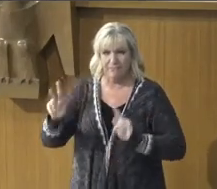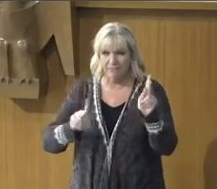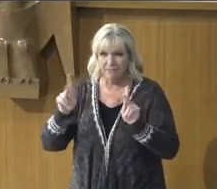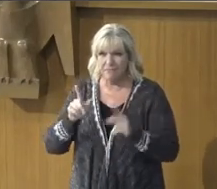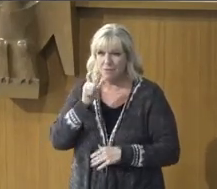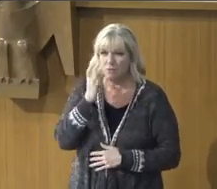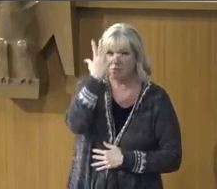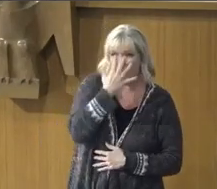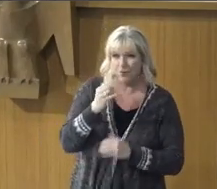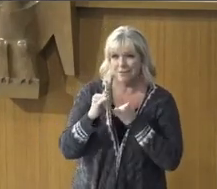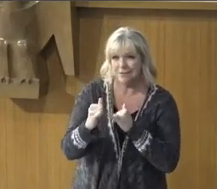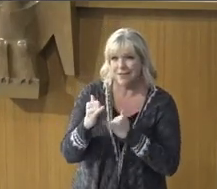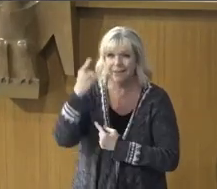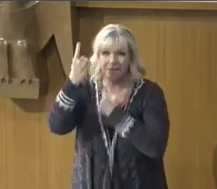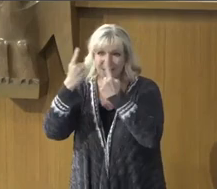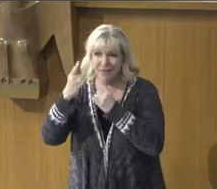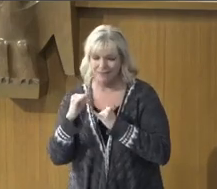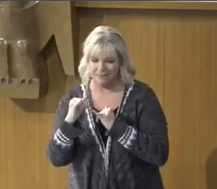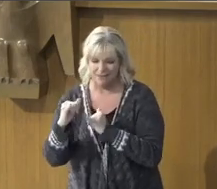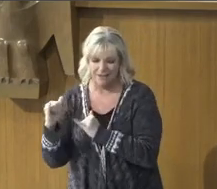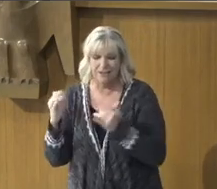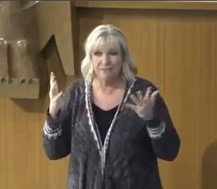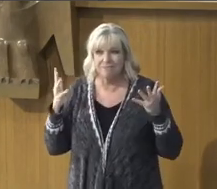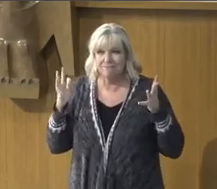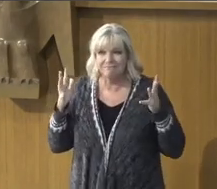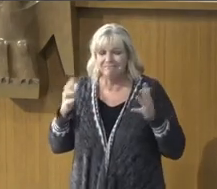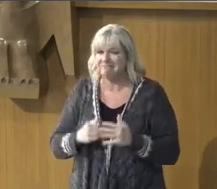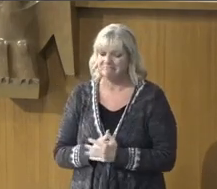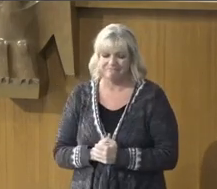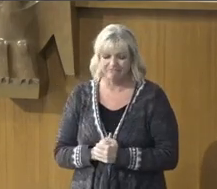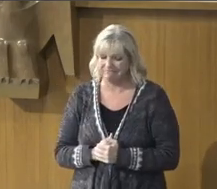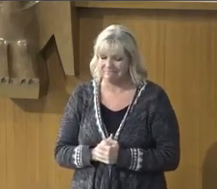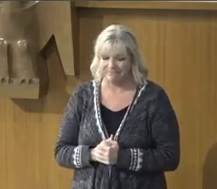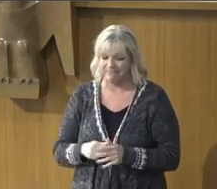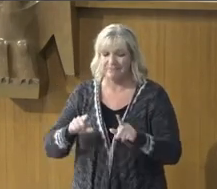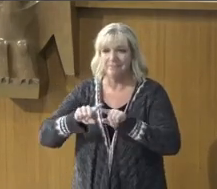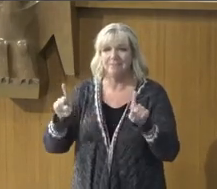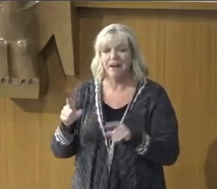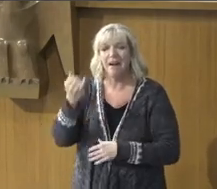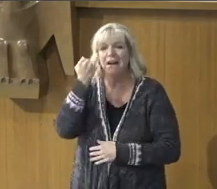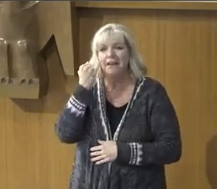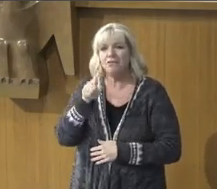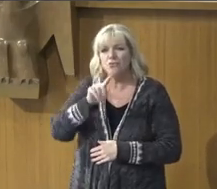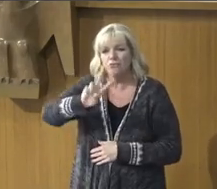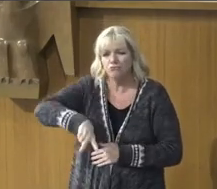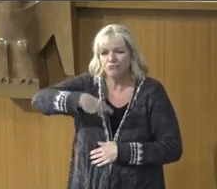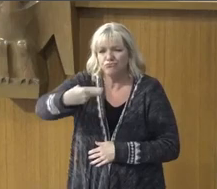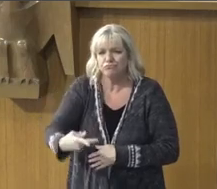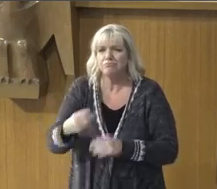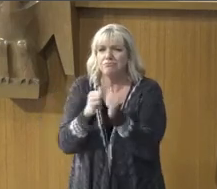who look and think like you But if you walk the footsteps